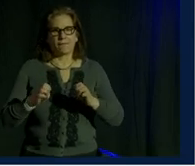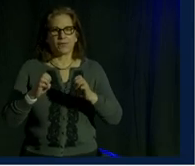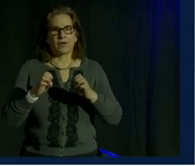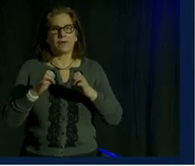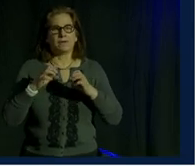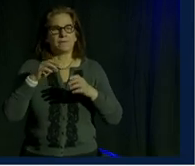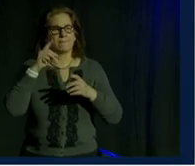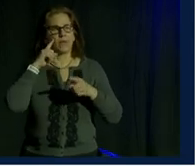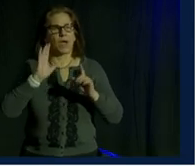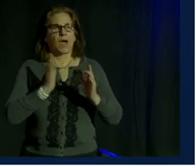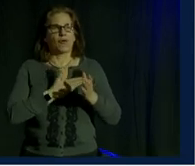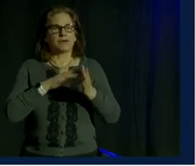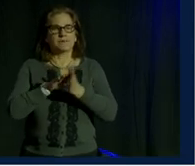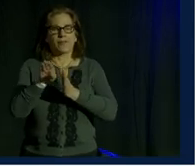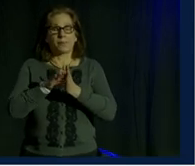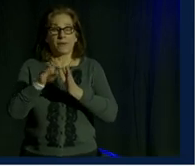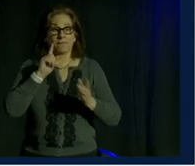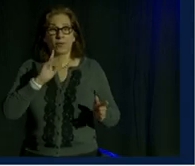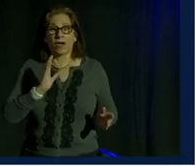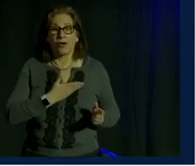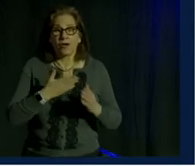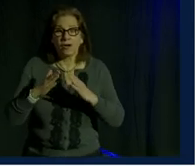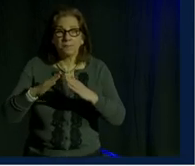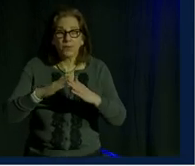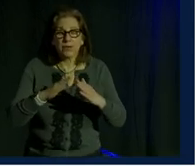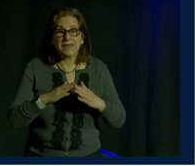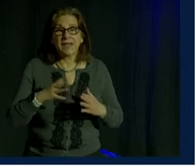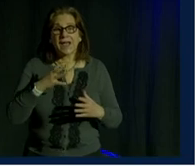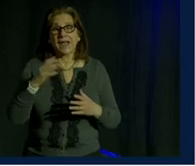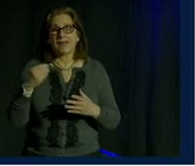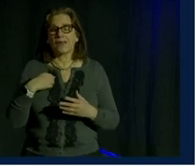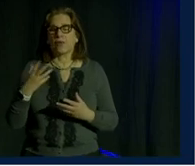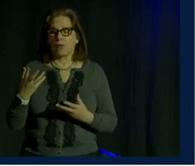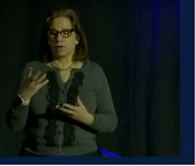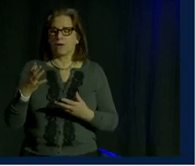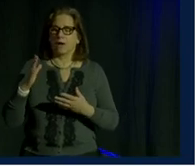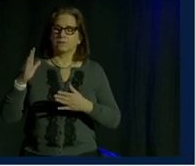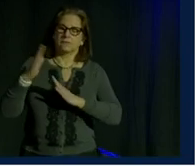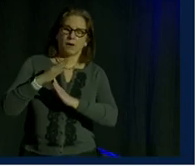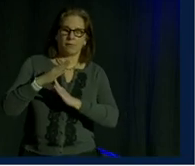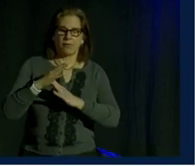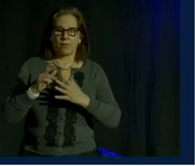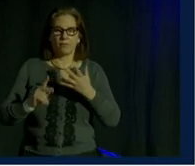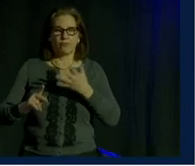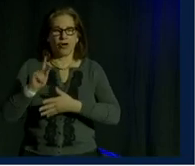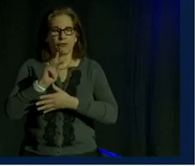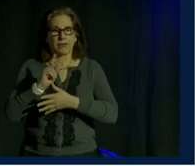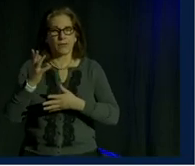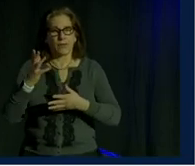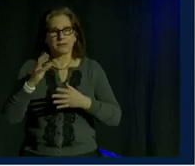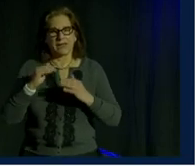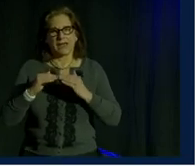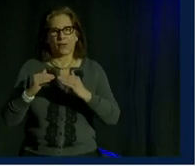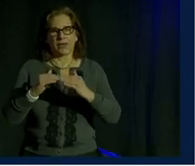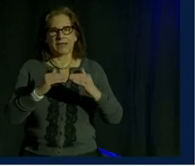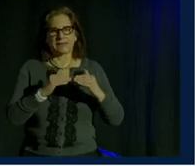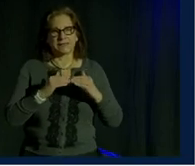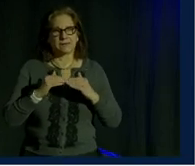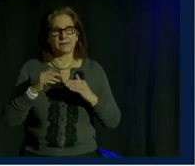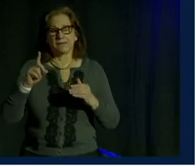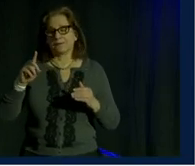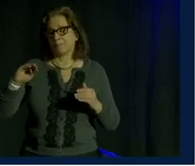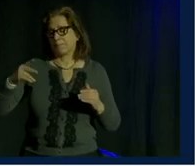city. Similar to the equitable inclusion priorities you may recognize from recent DEMPED solicitations, the